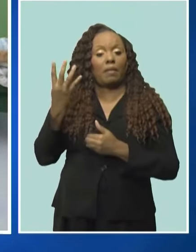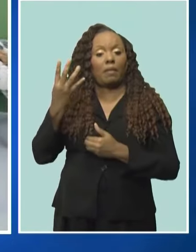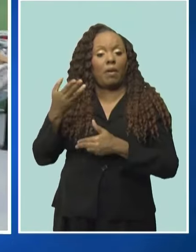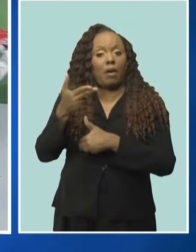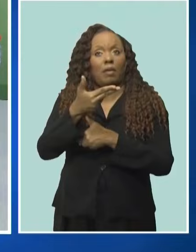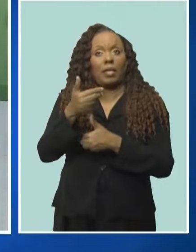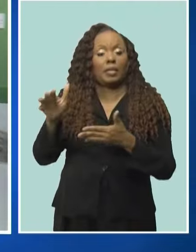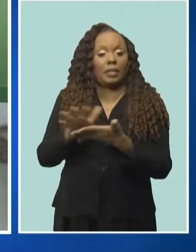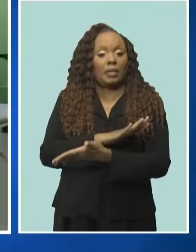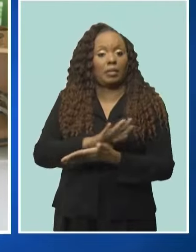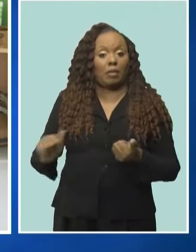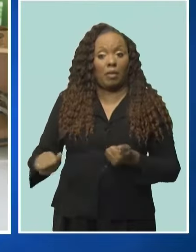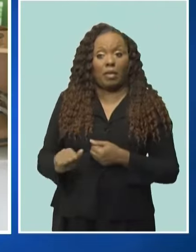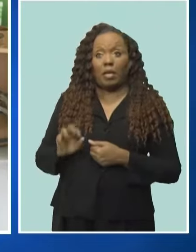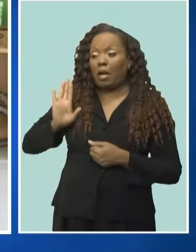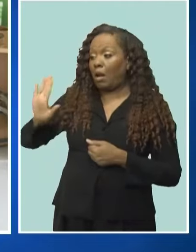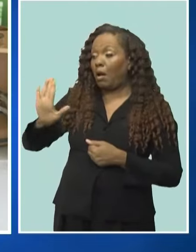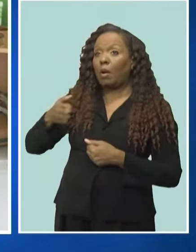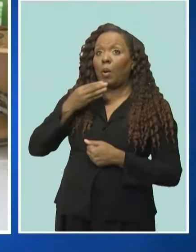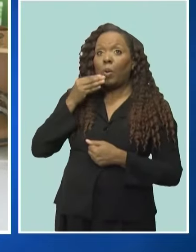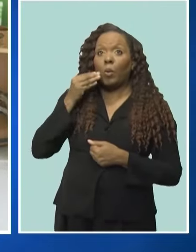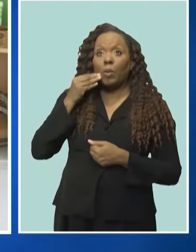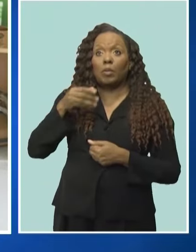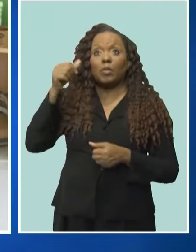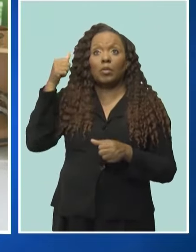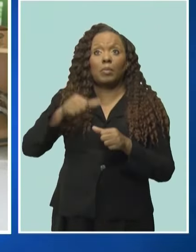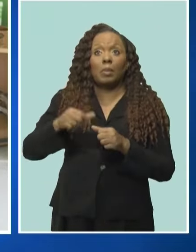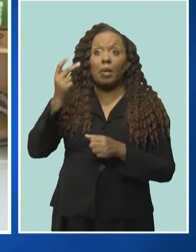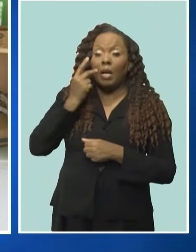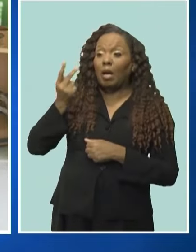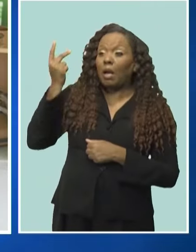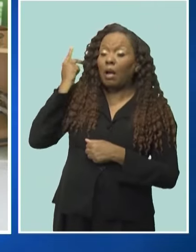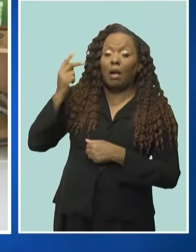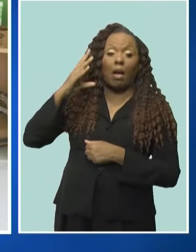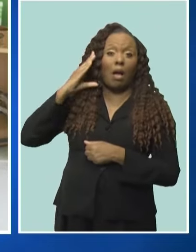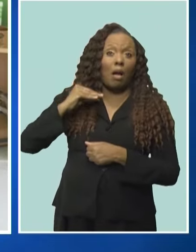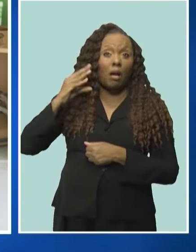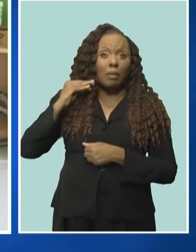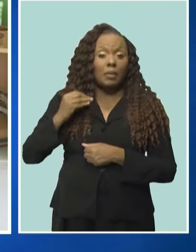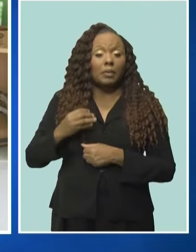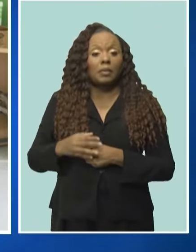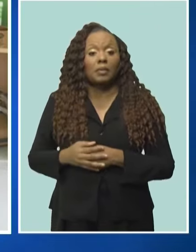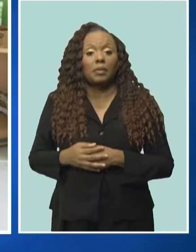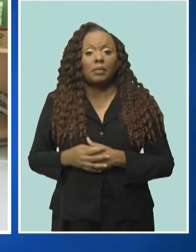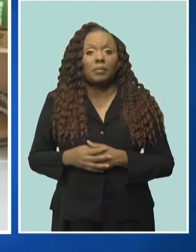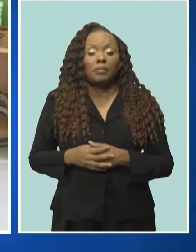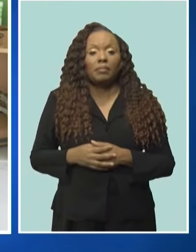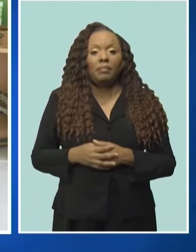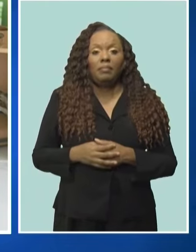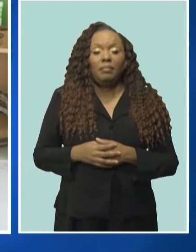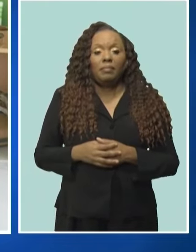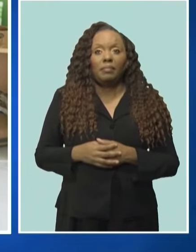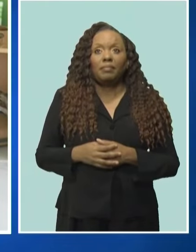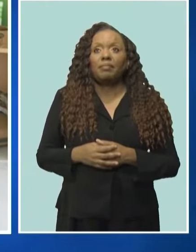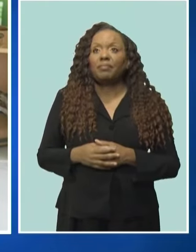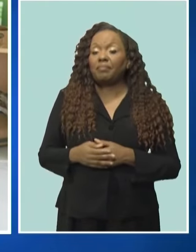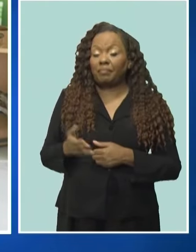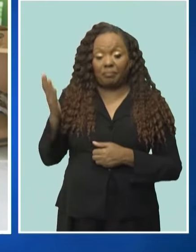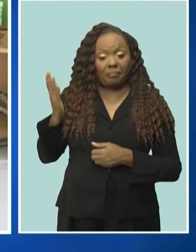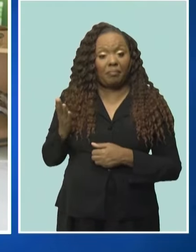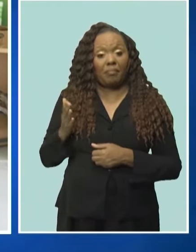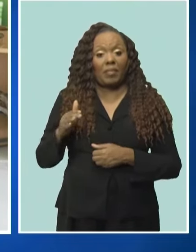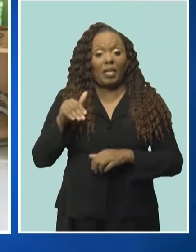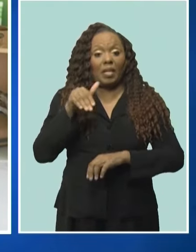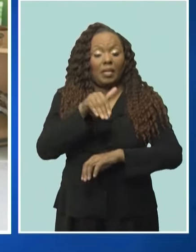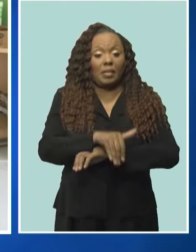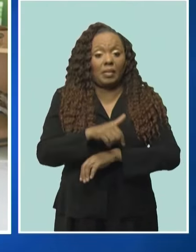destroyed her home. She recalls the terrifying experience. if it's in the night, me and the kids, them go dead